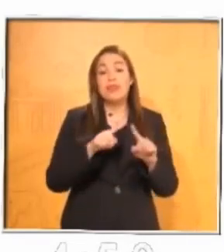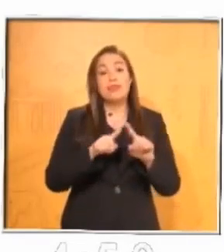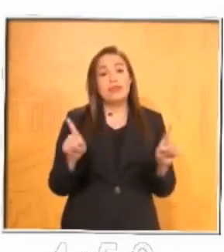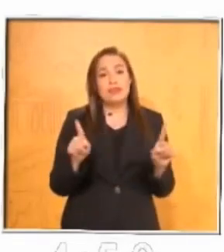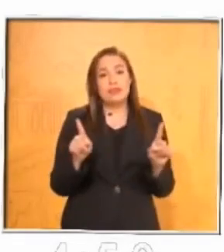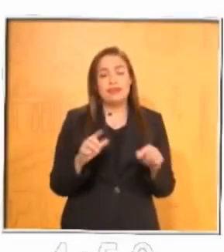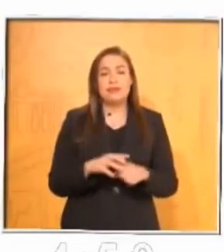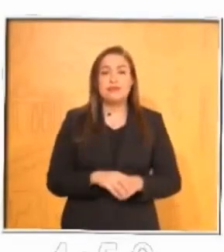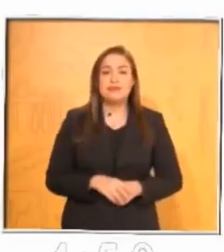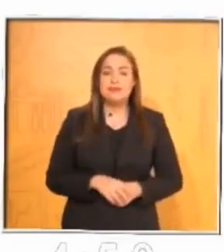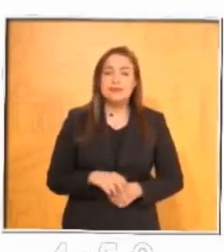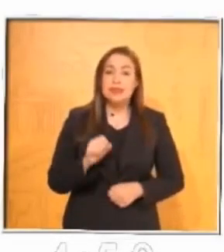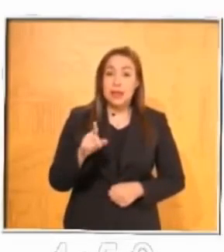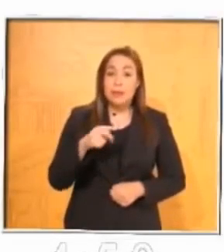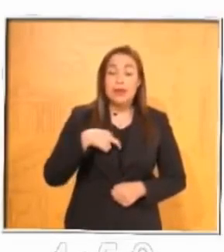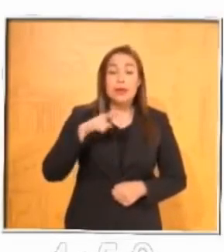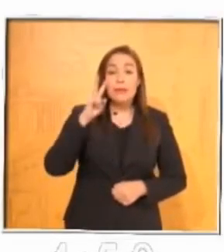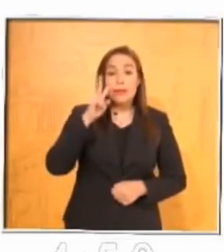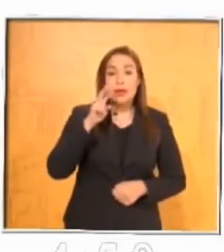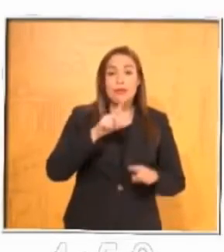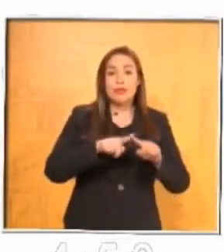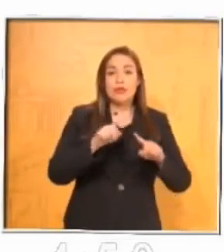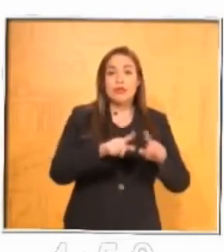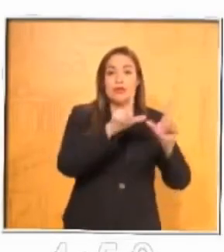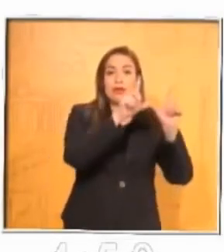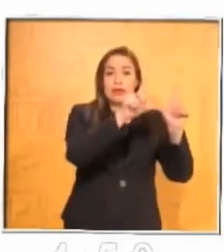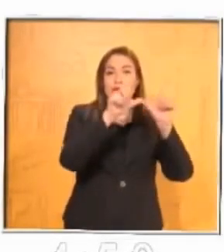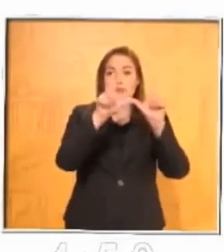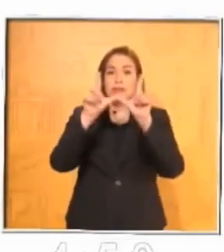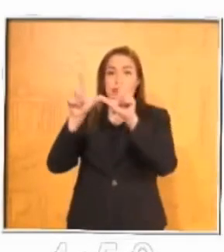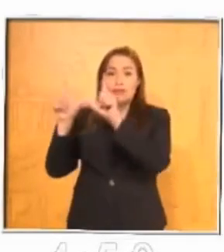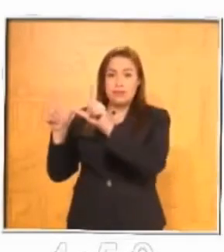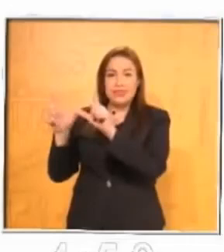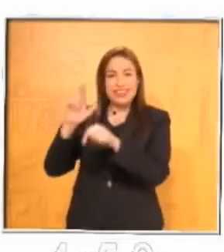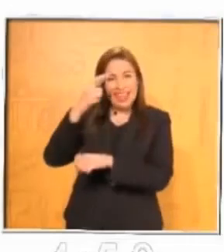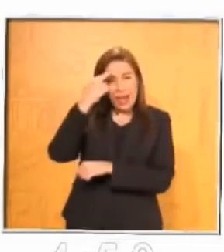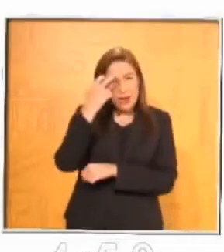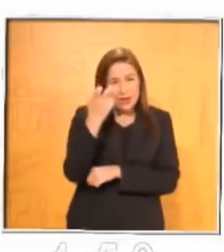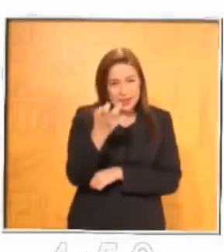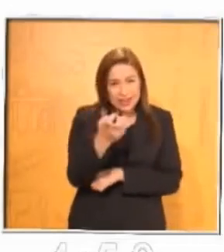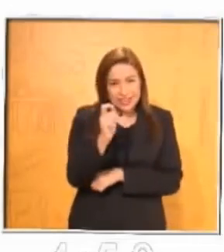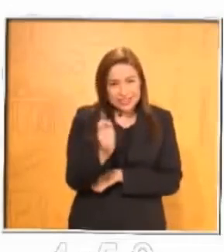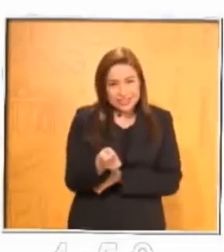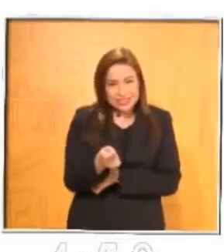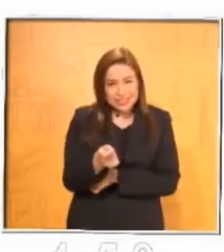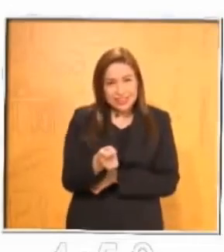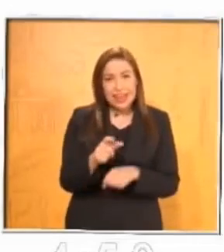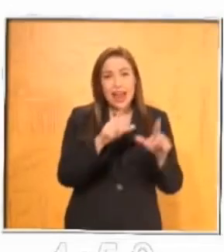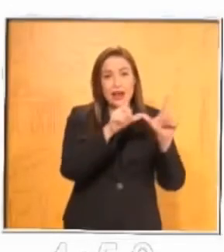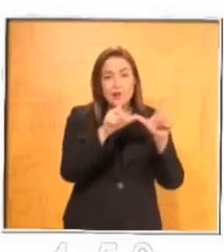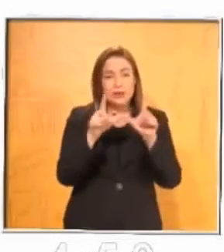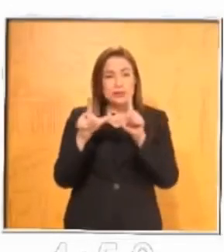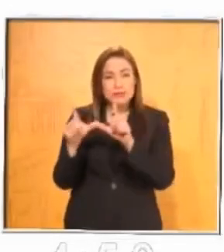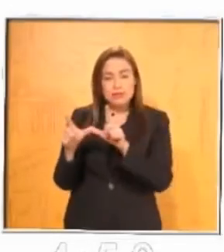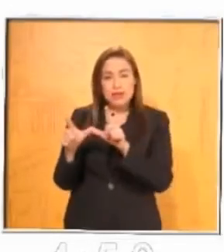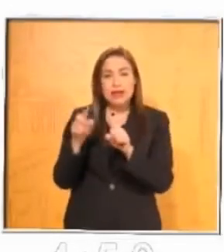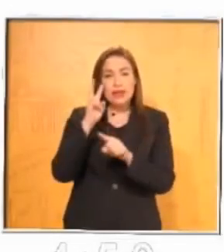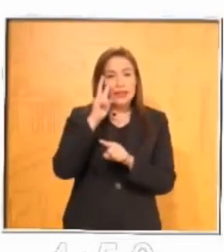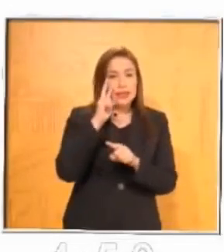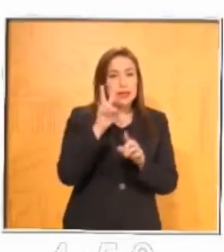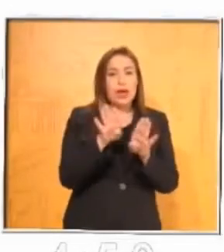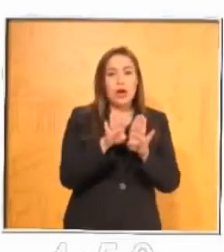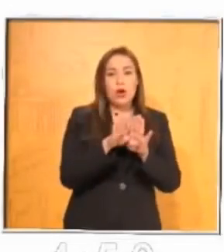Then we talked about the panels. Do you remember what are the panels? The panels are the frames in a